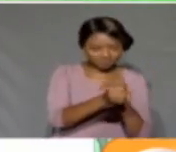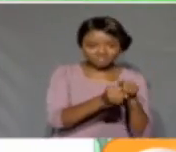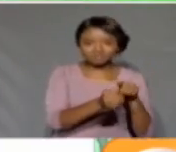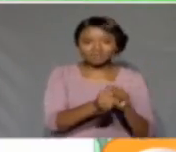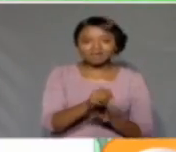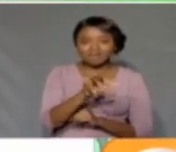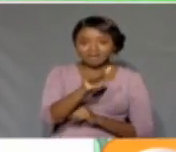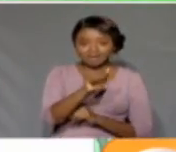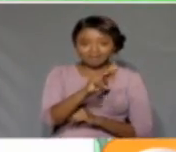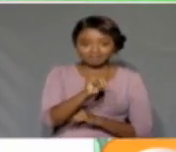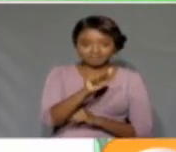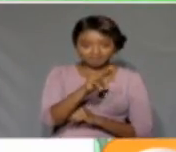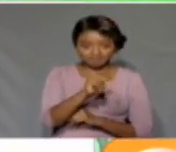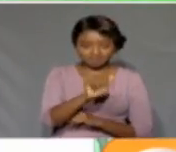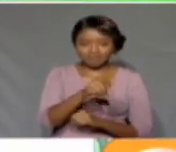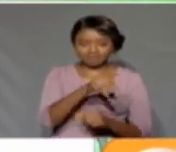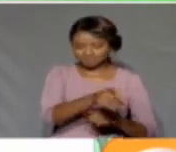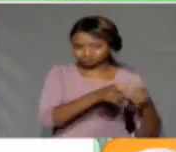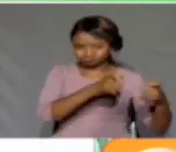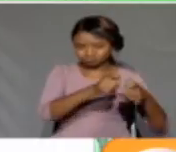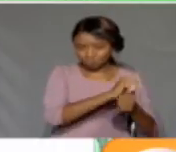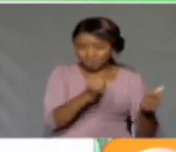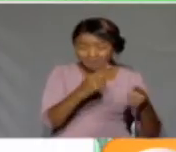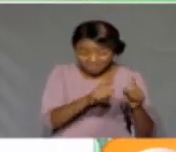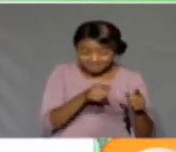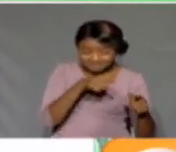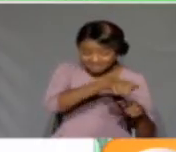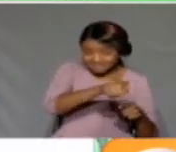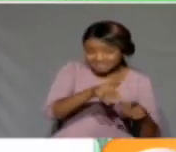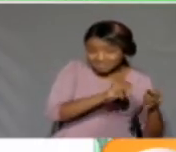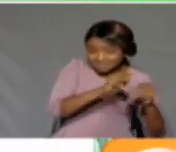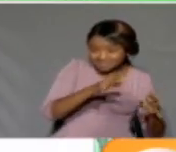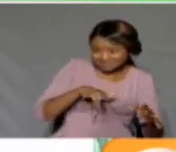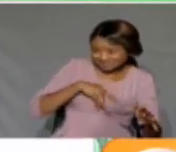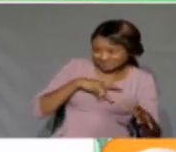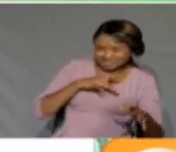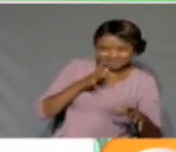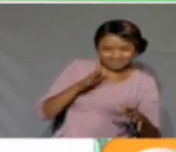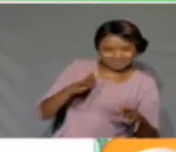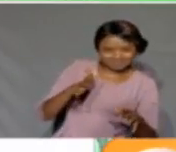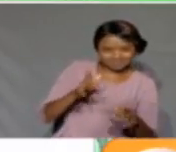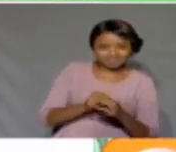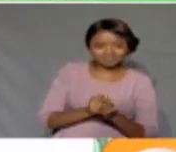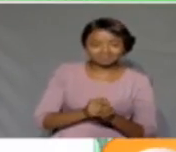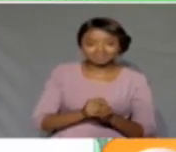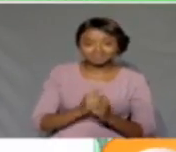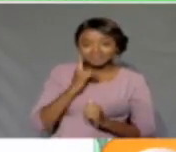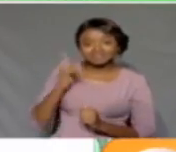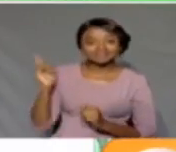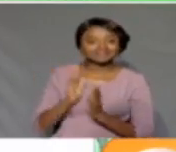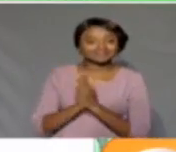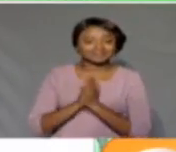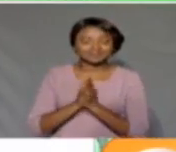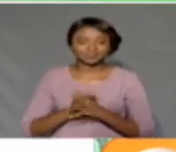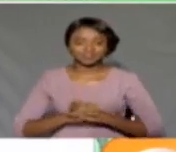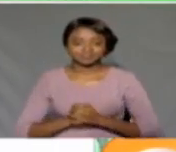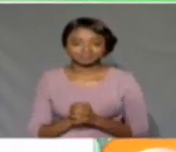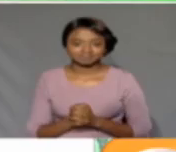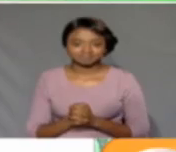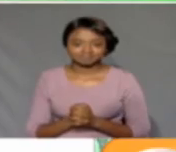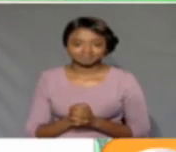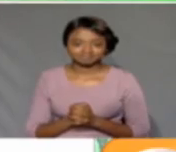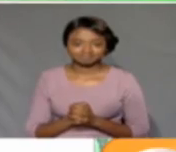receiver manager, a decision that did not go well with its management and local politicians. Dennis Otieno has more